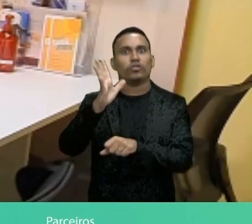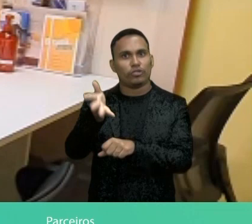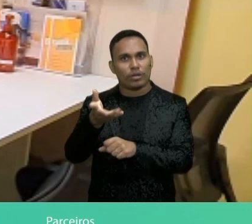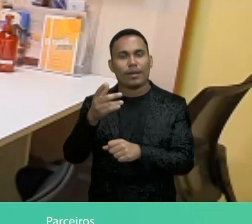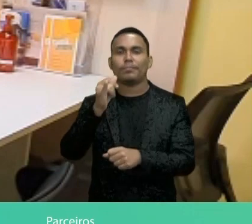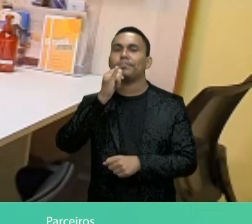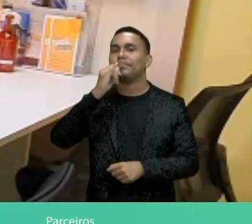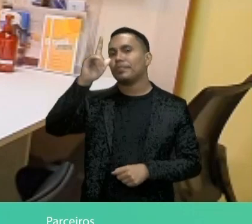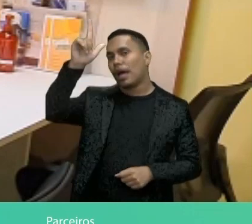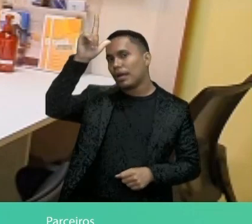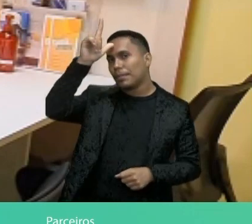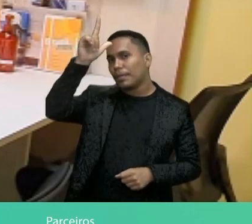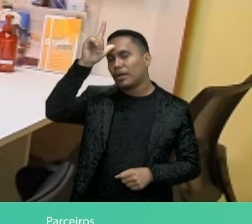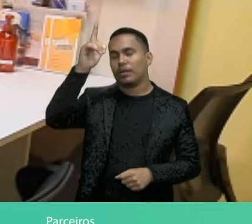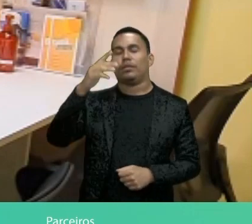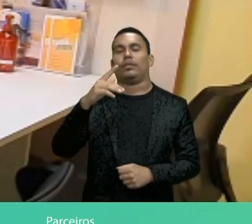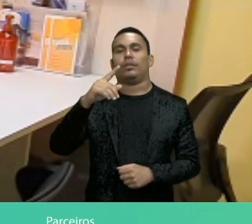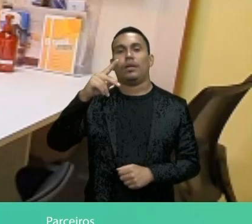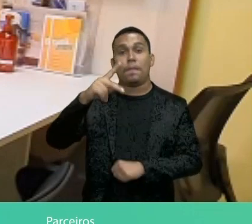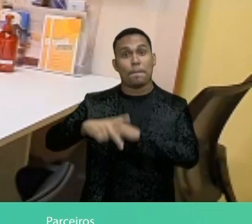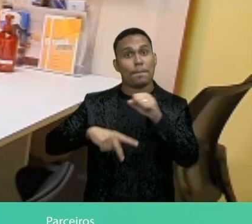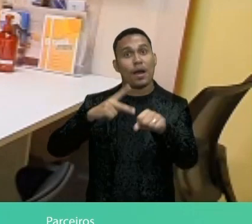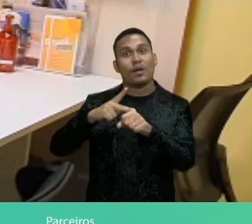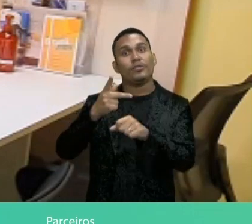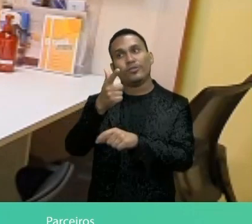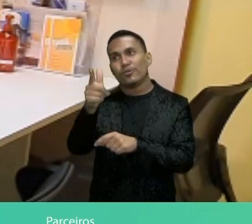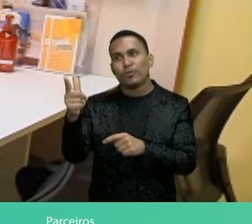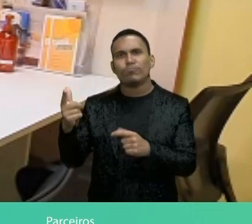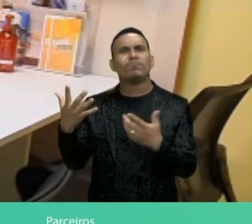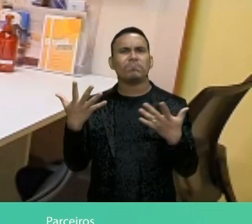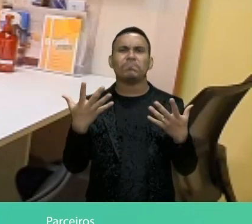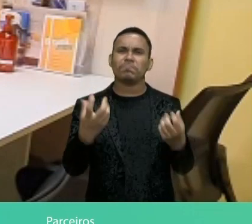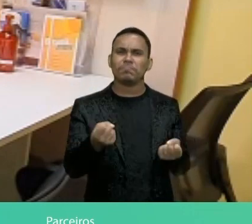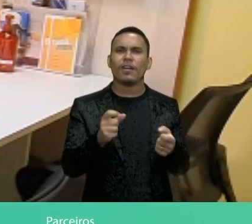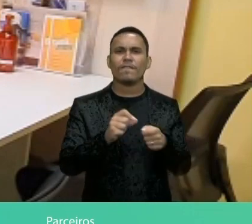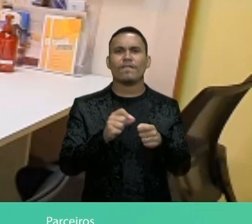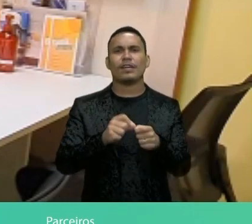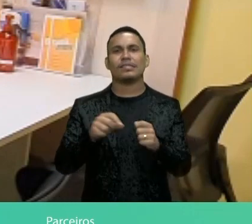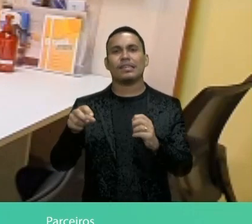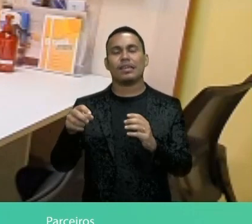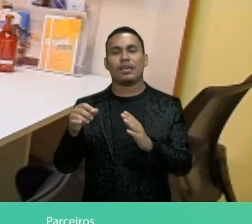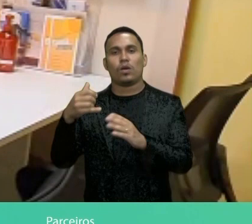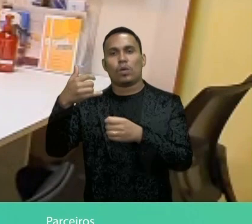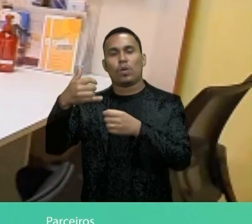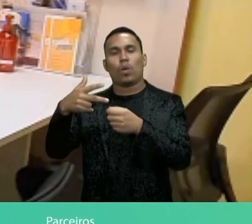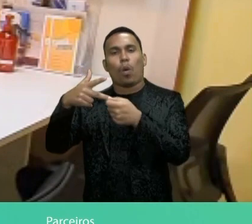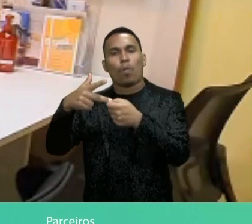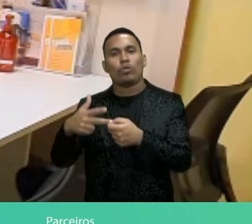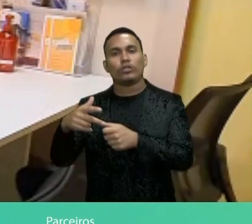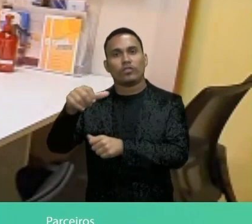a Alemanha e outros, countries like Germany, se propondo em fazer uma transição de combustíveis.